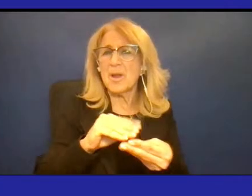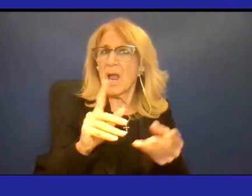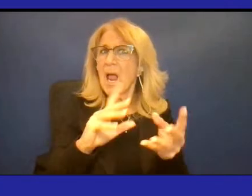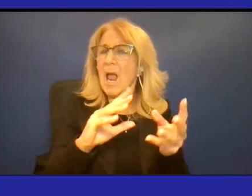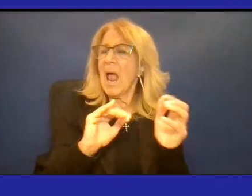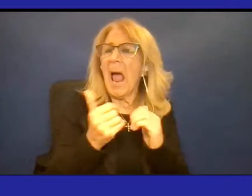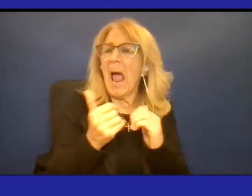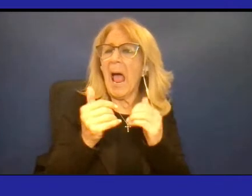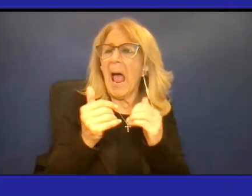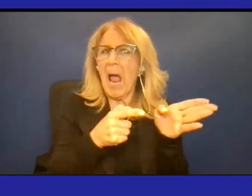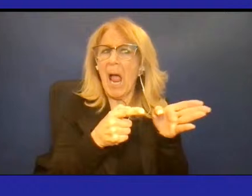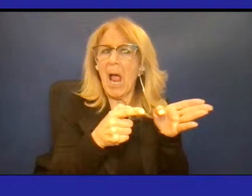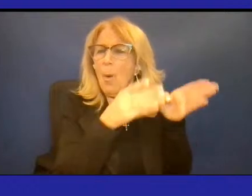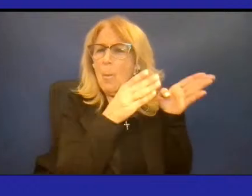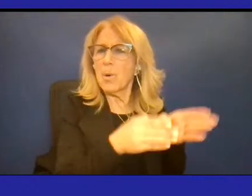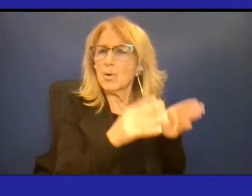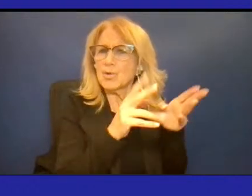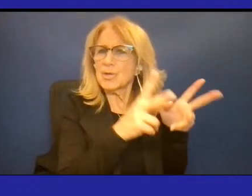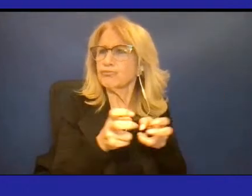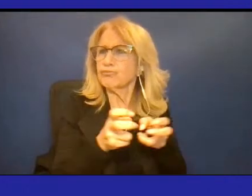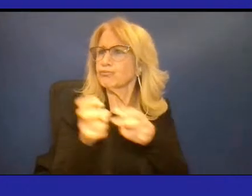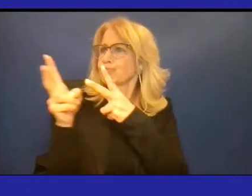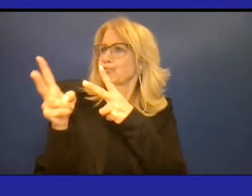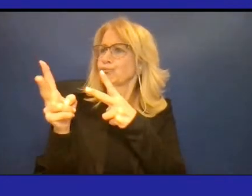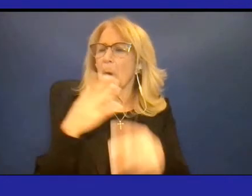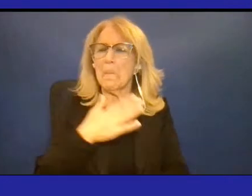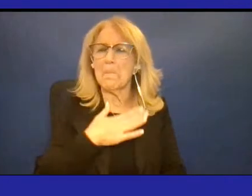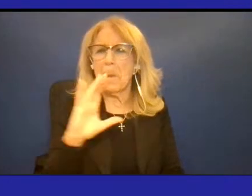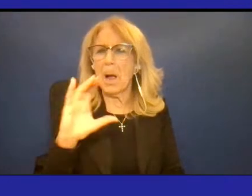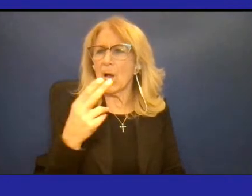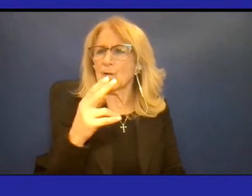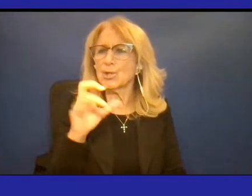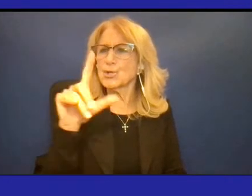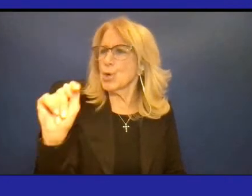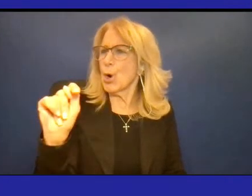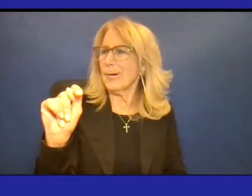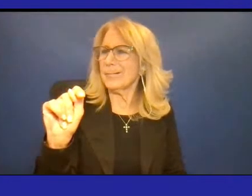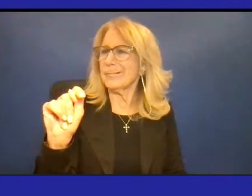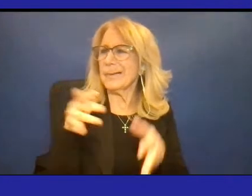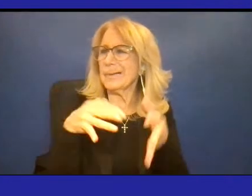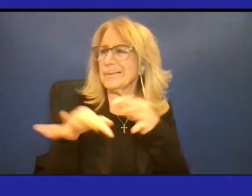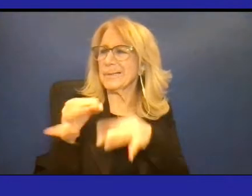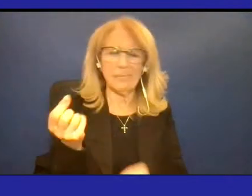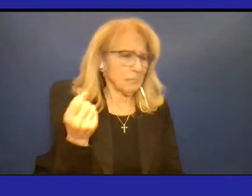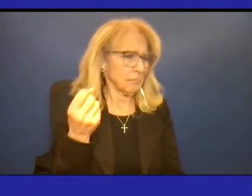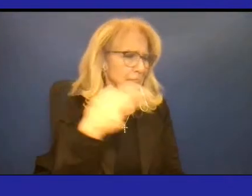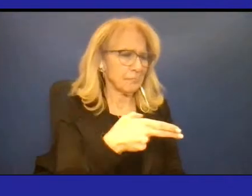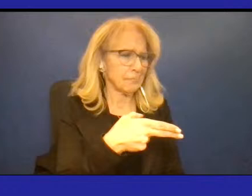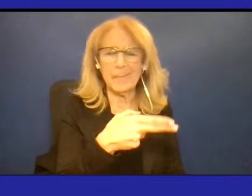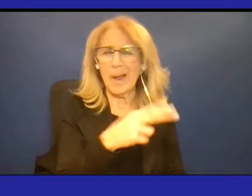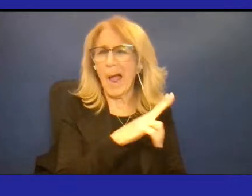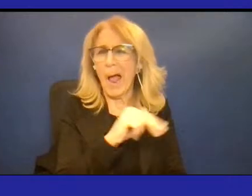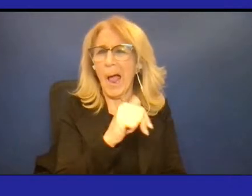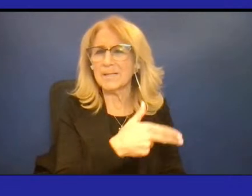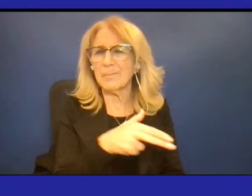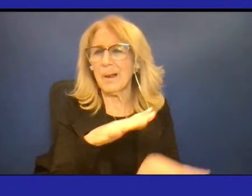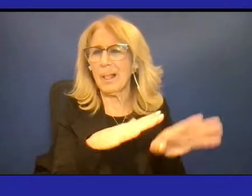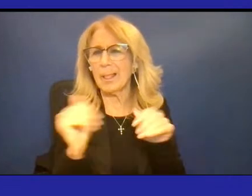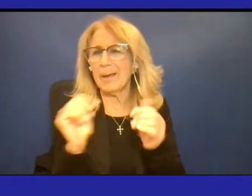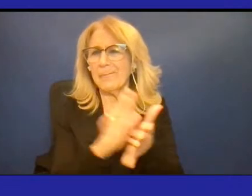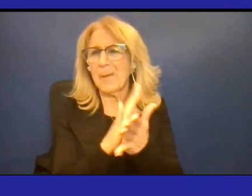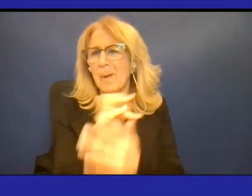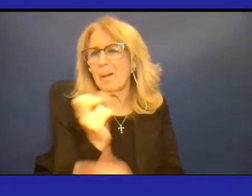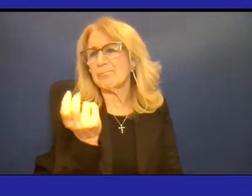than having it printed out and once again throwing it in the trash can in the lobby on their way out of the hospital? But this